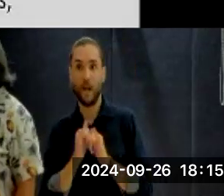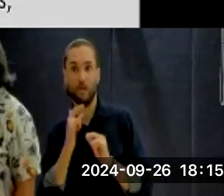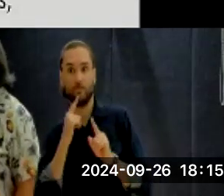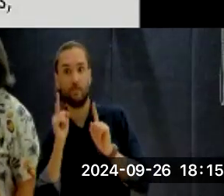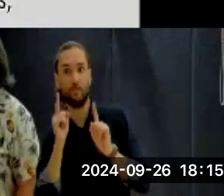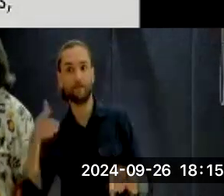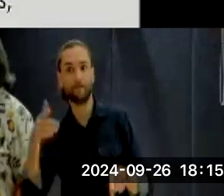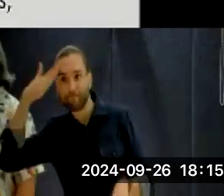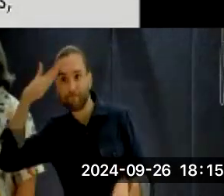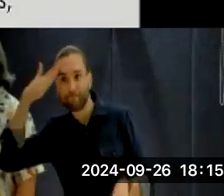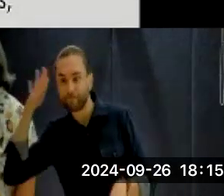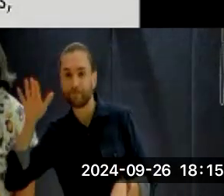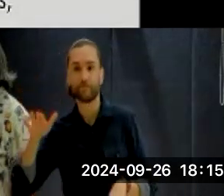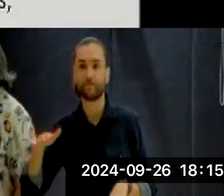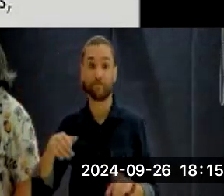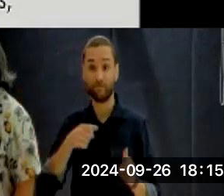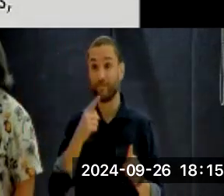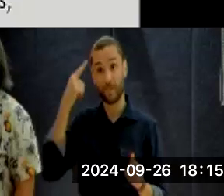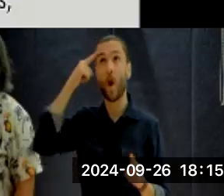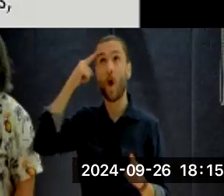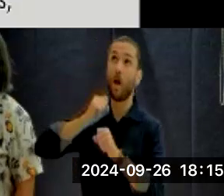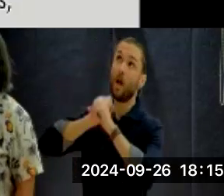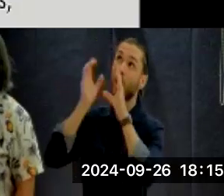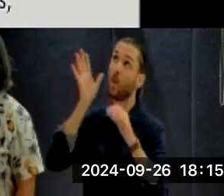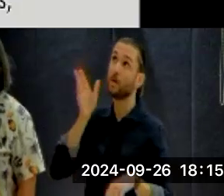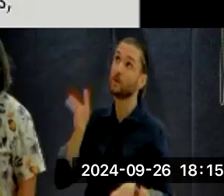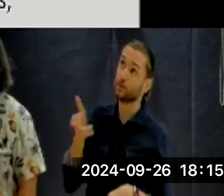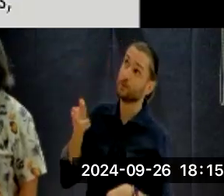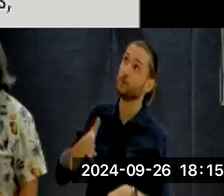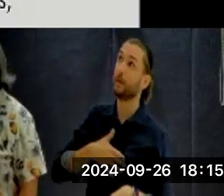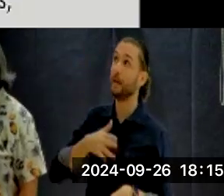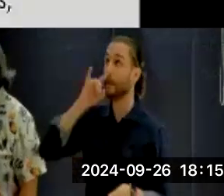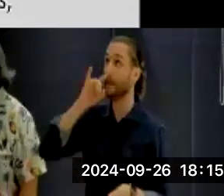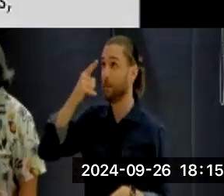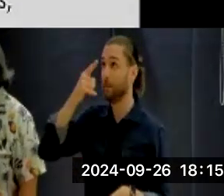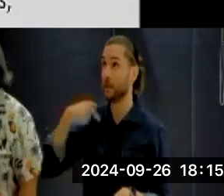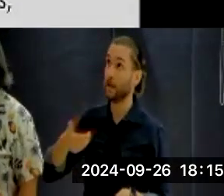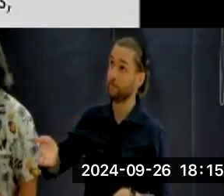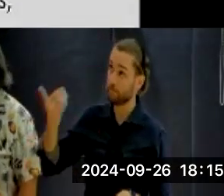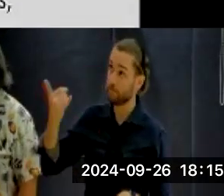Many people don't expect a police officer to shoot your child who's having, an